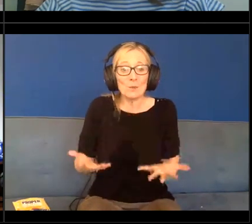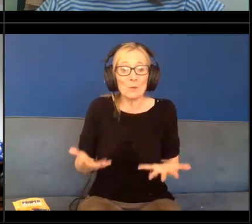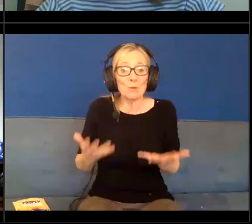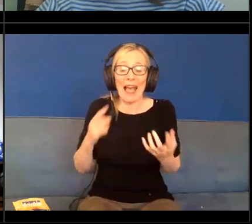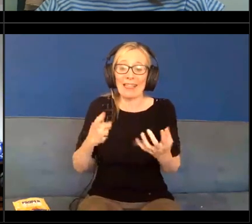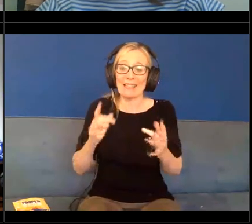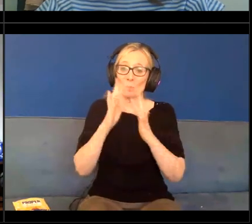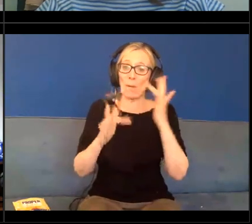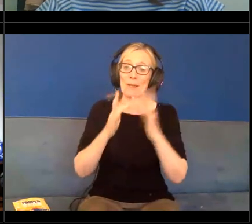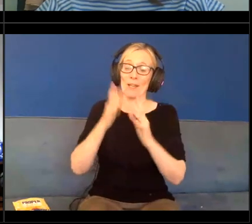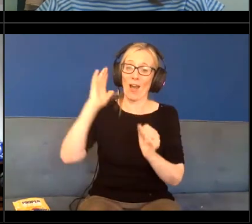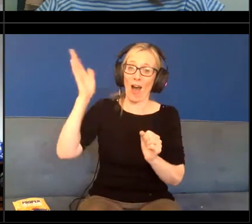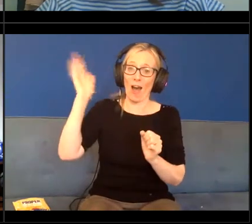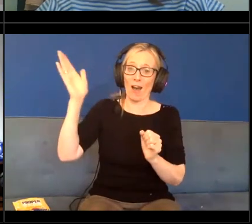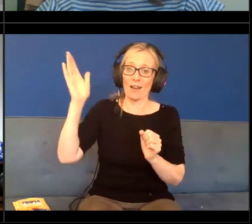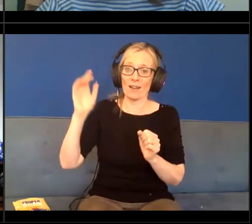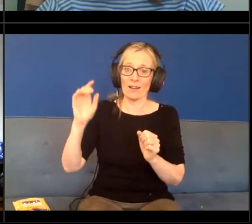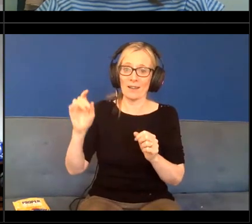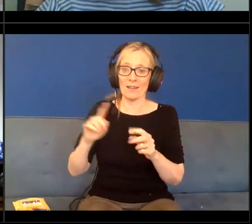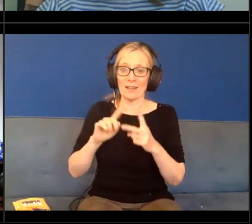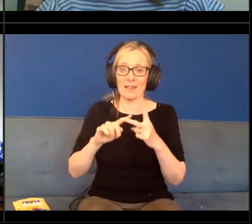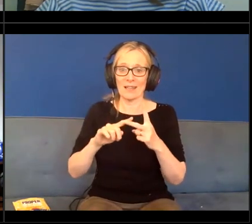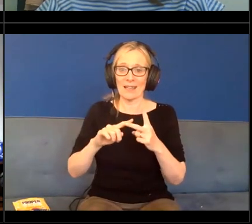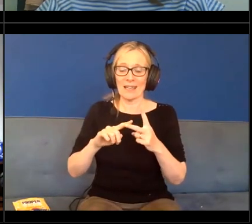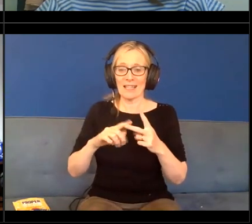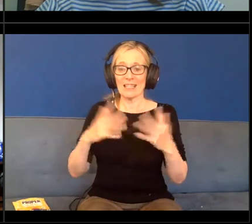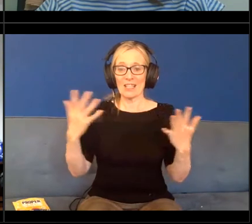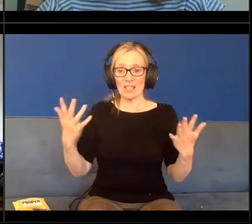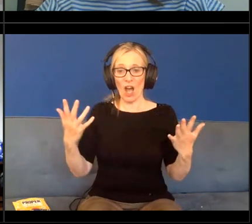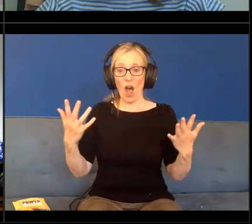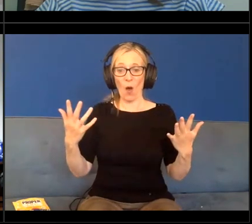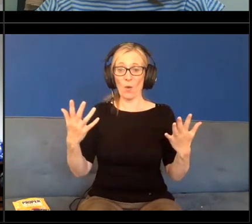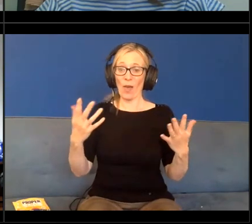no captions here, so there's sign language interpreter.